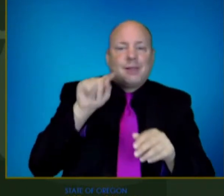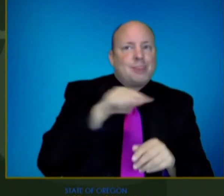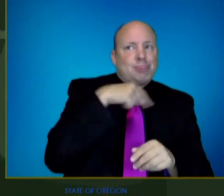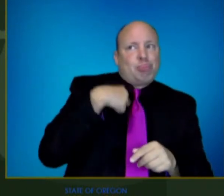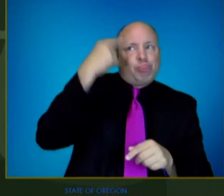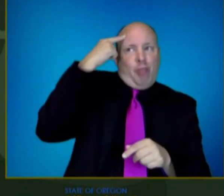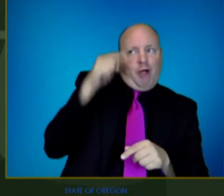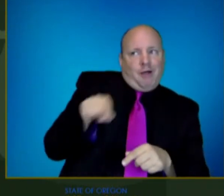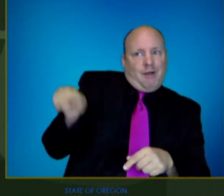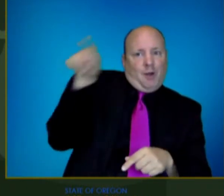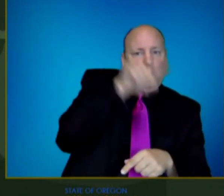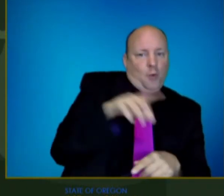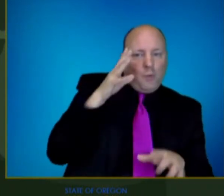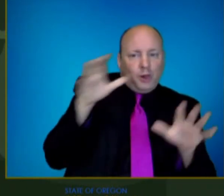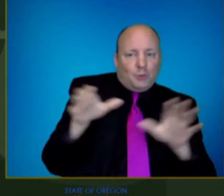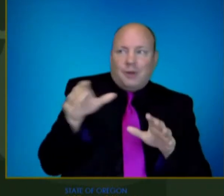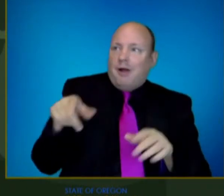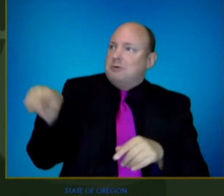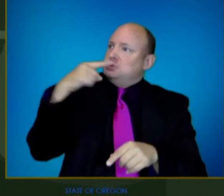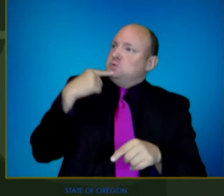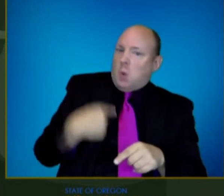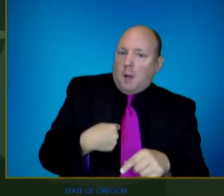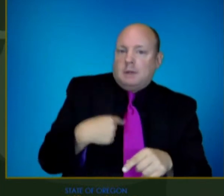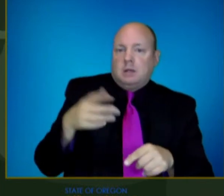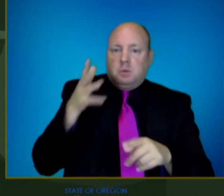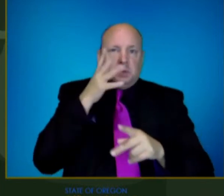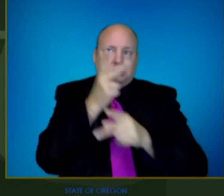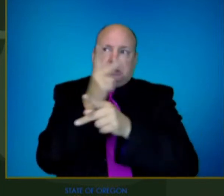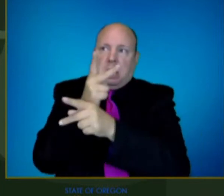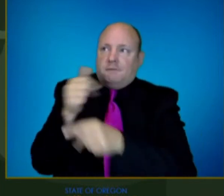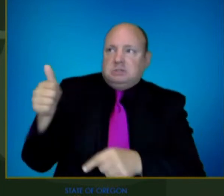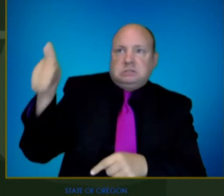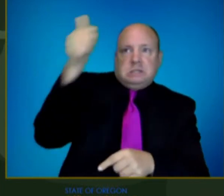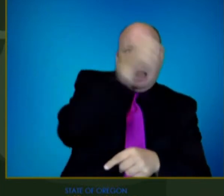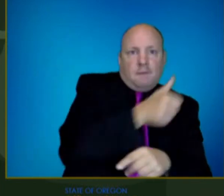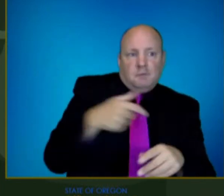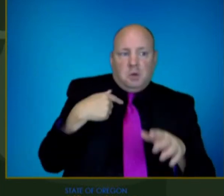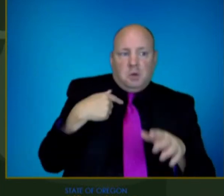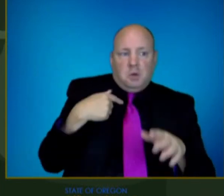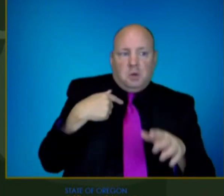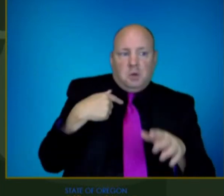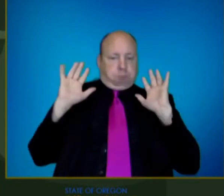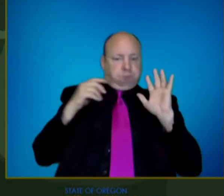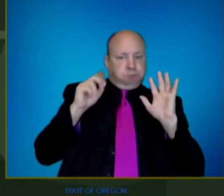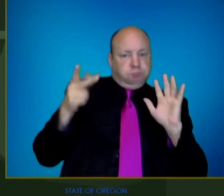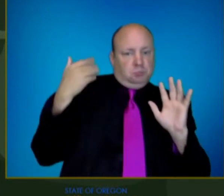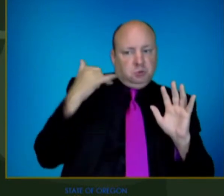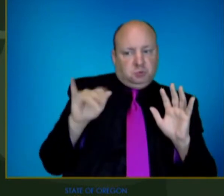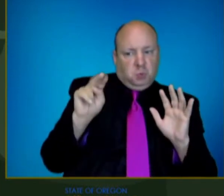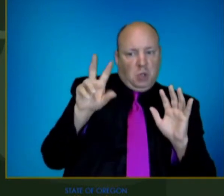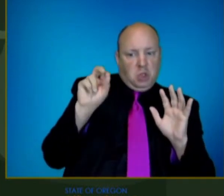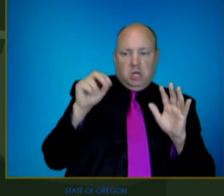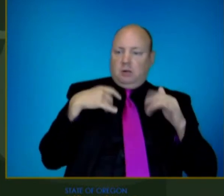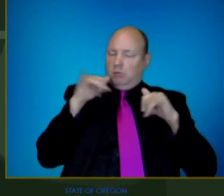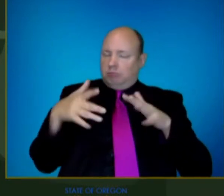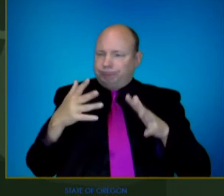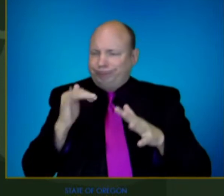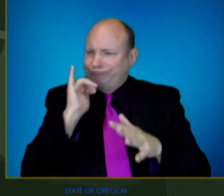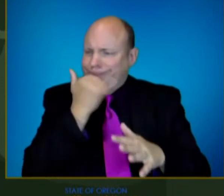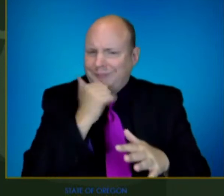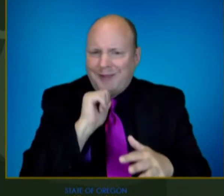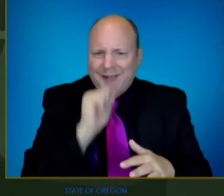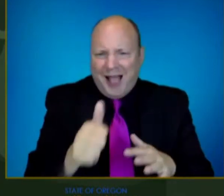our doctors, our nurses, and our healthcare workers that now have been on the front lines for over a year and a